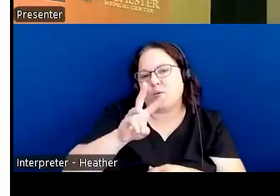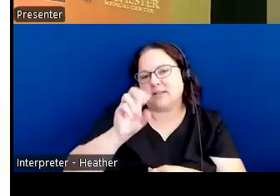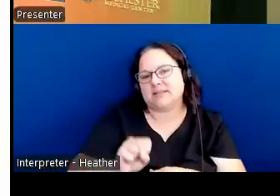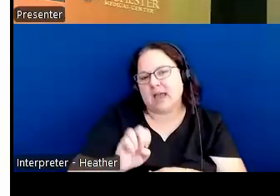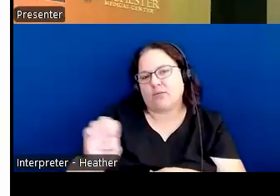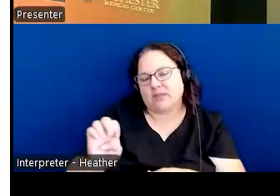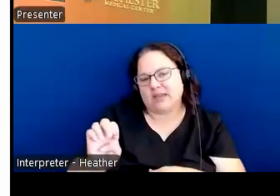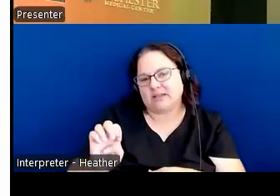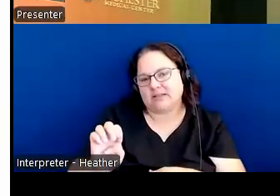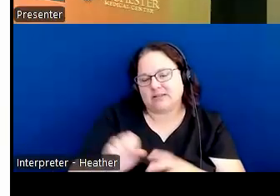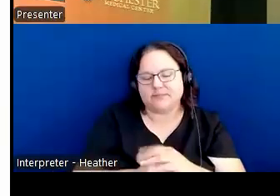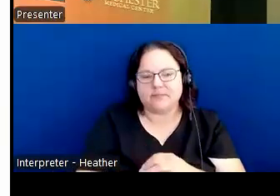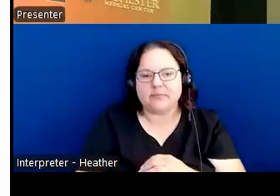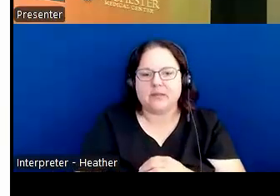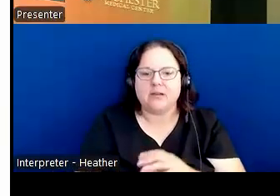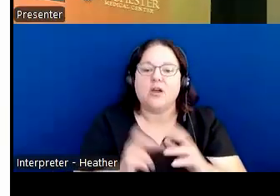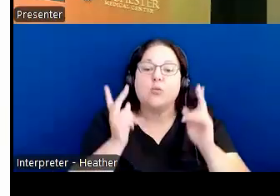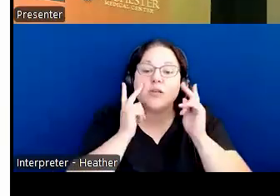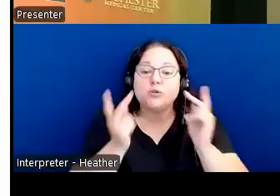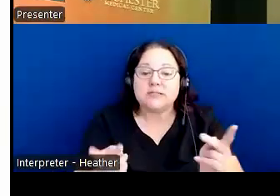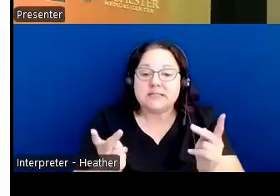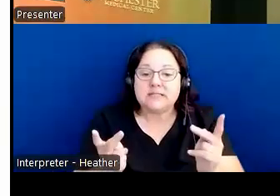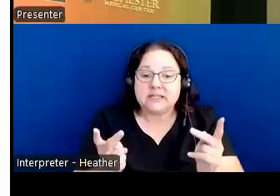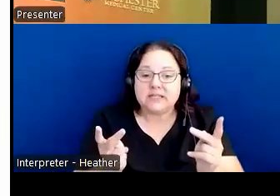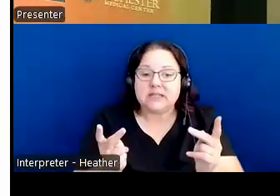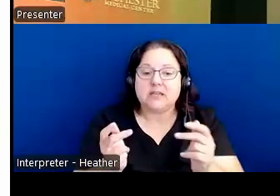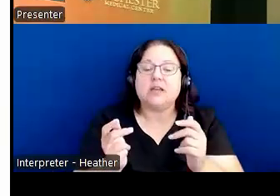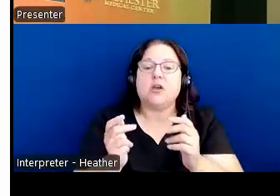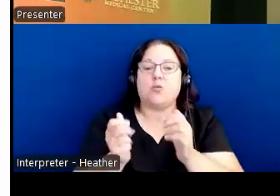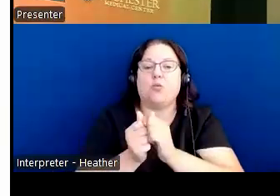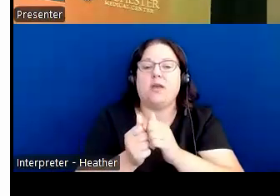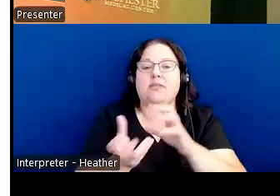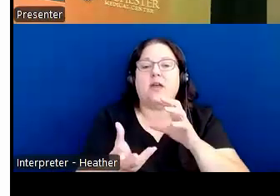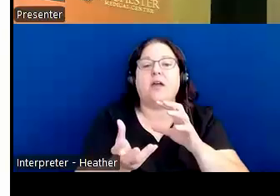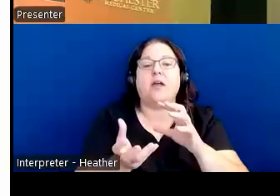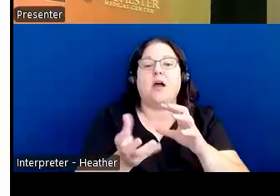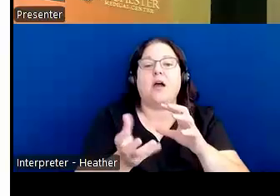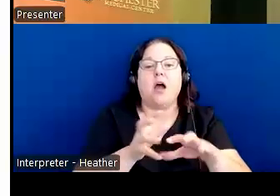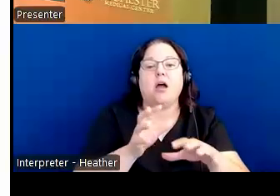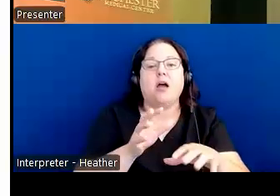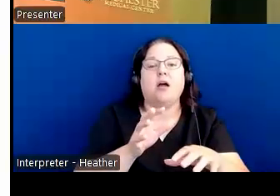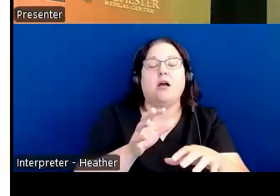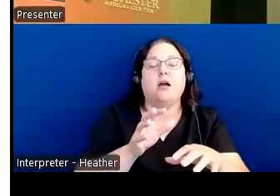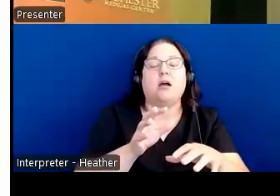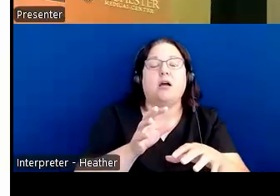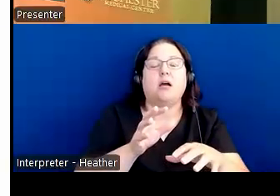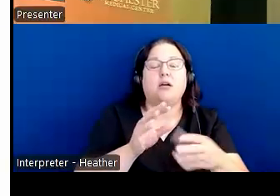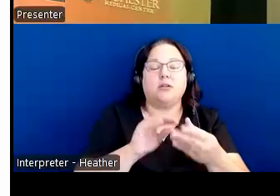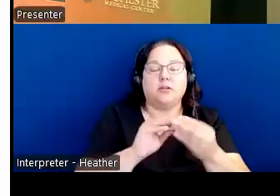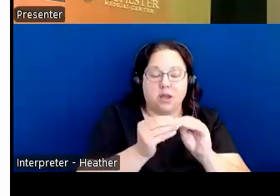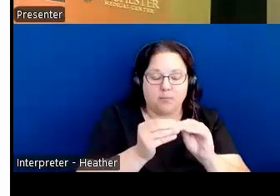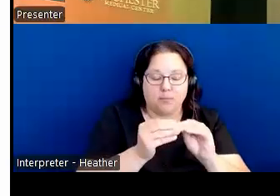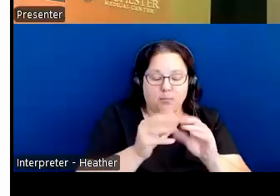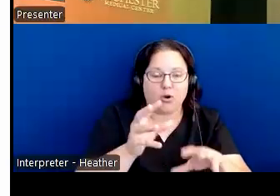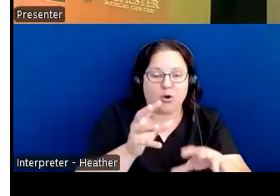increases going more southeast. And what you can see is that as total appointments increase and the number of no-shows increase, the odds